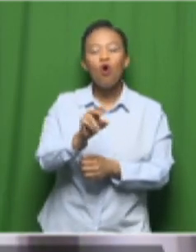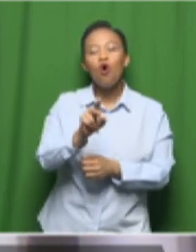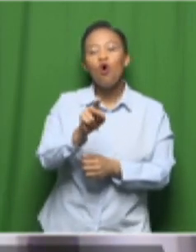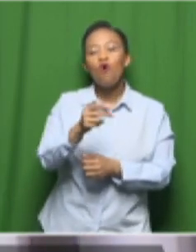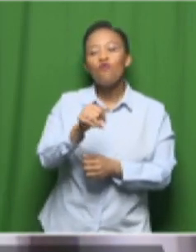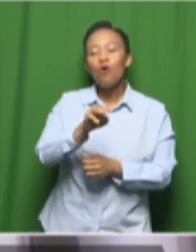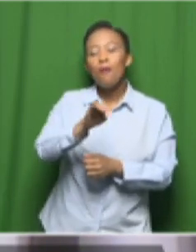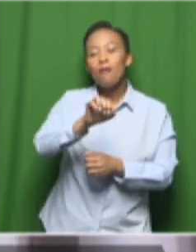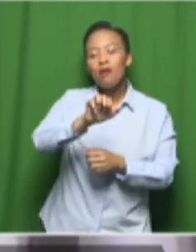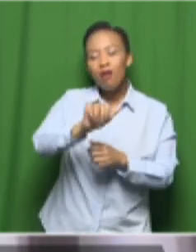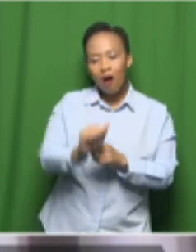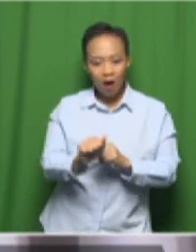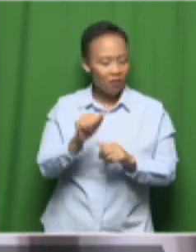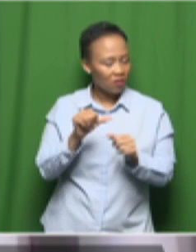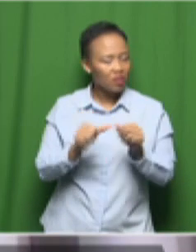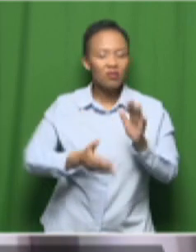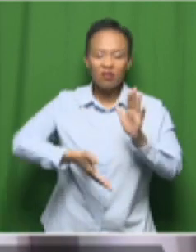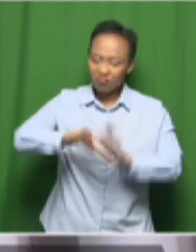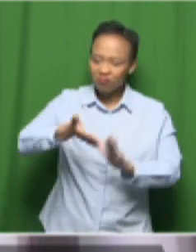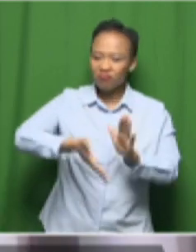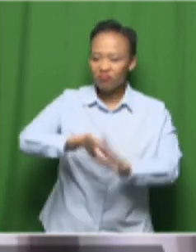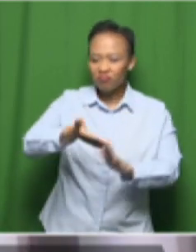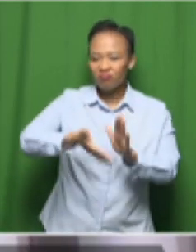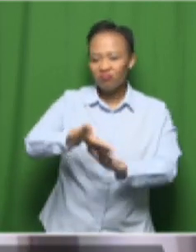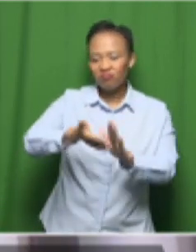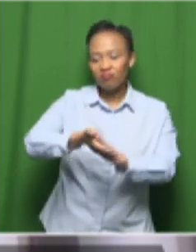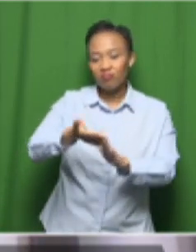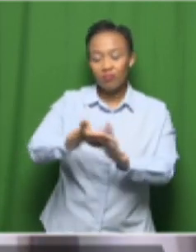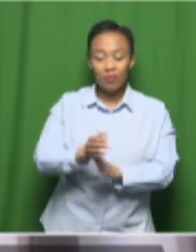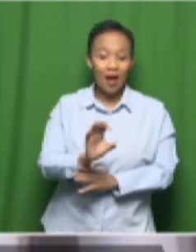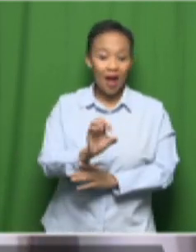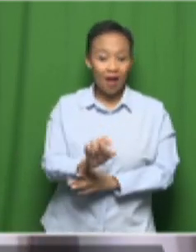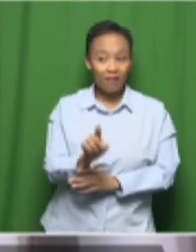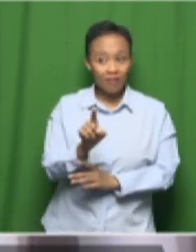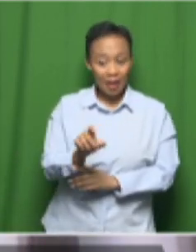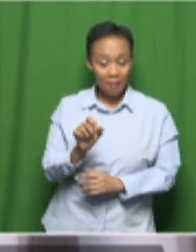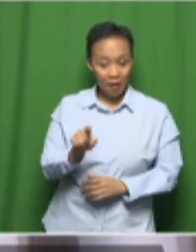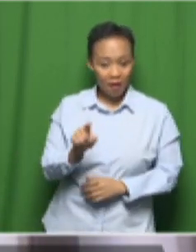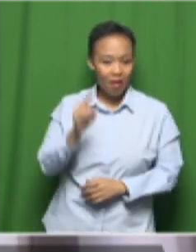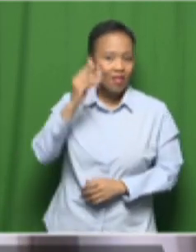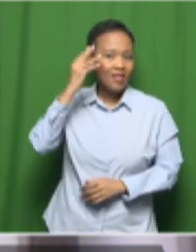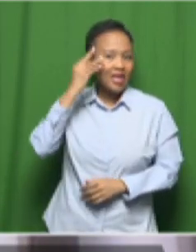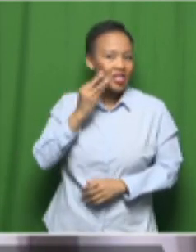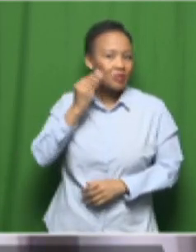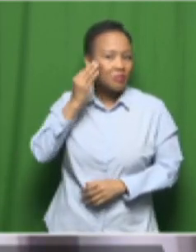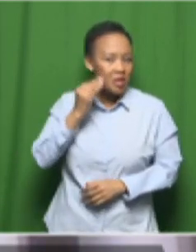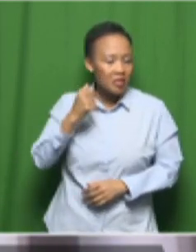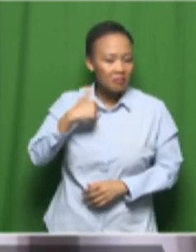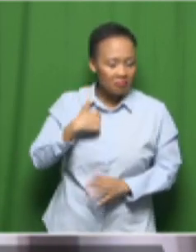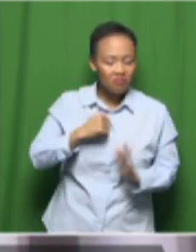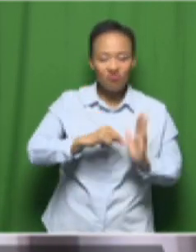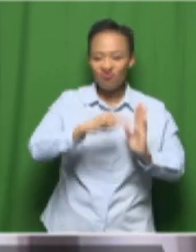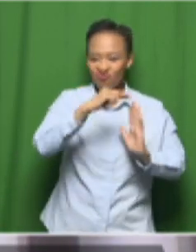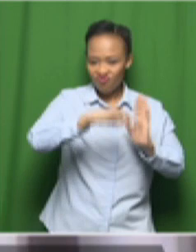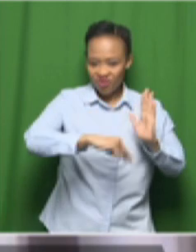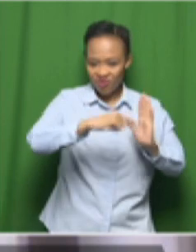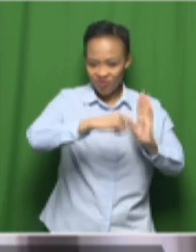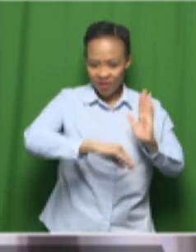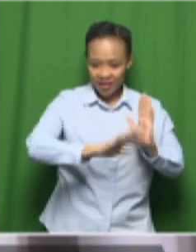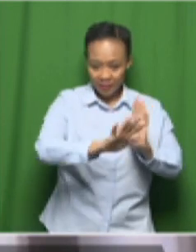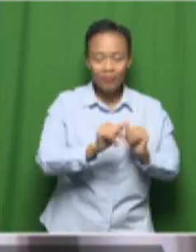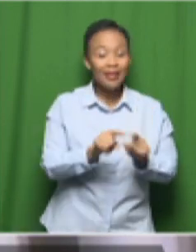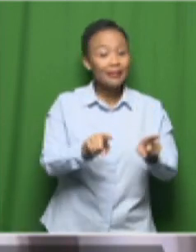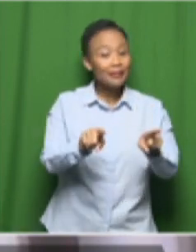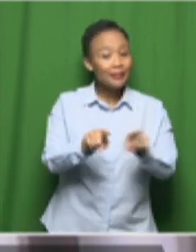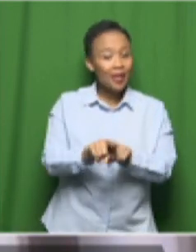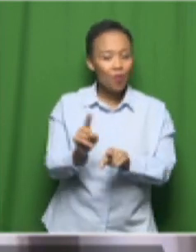issue. And that was an important experience for me to read about, and also to see how some of these